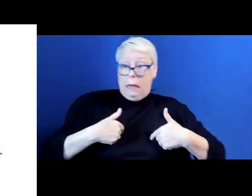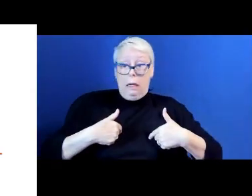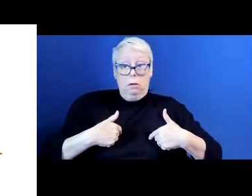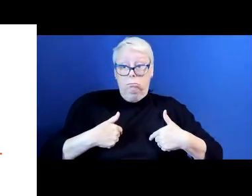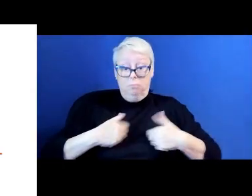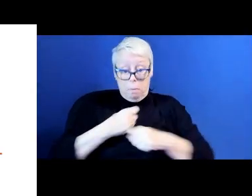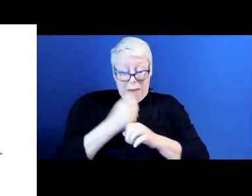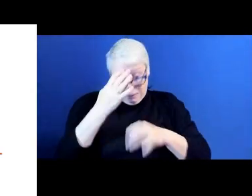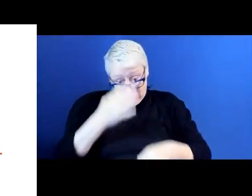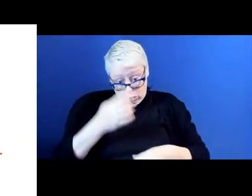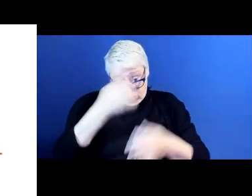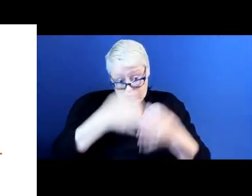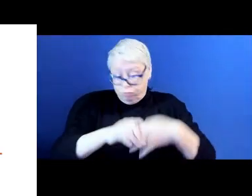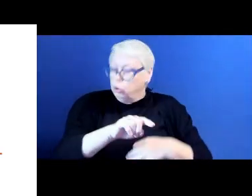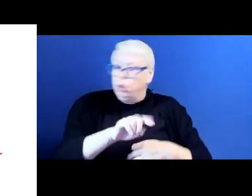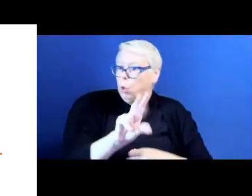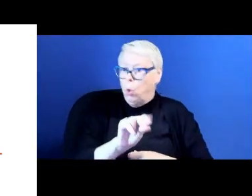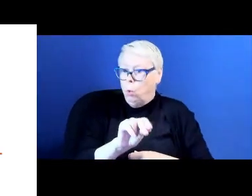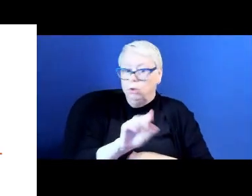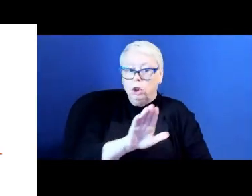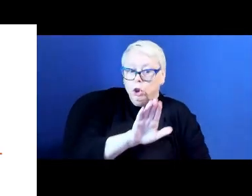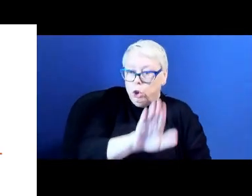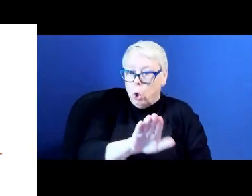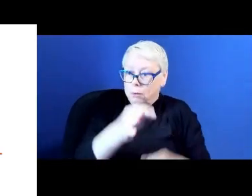that decisions for this person.